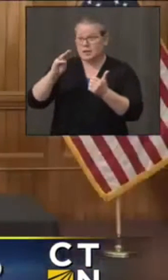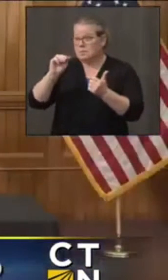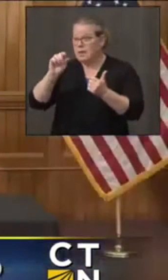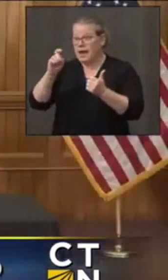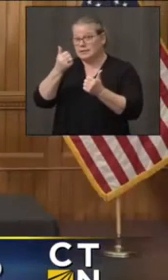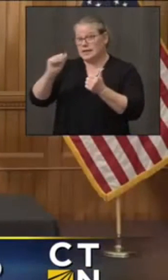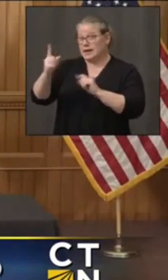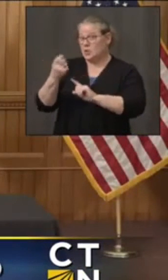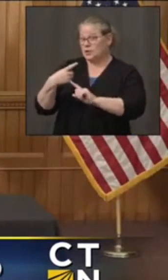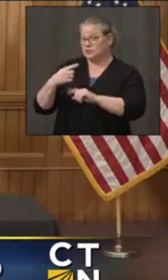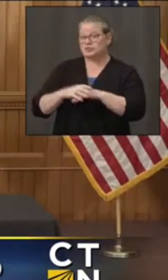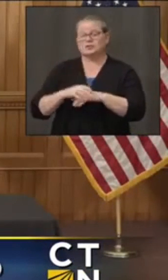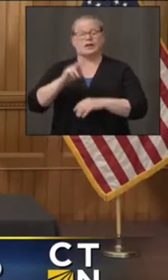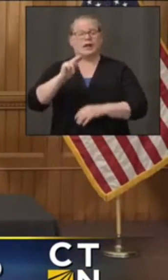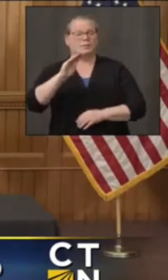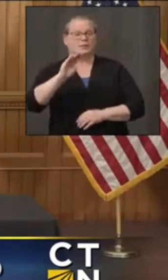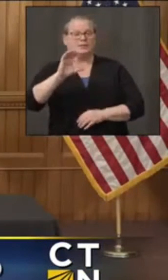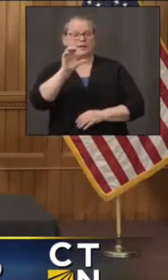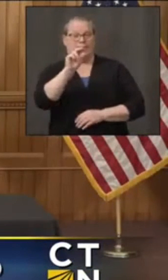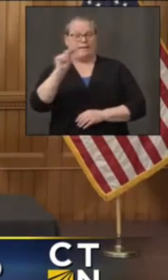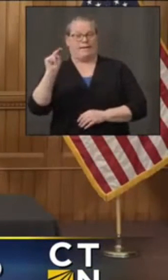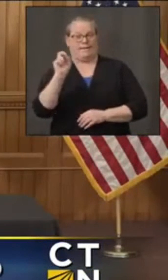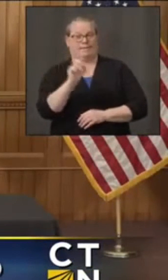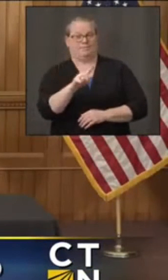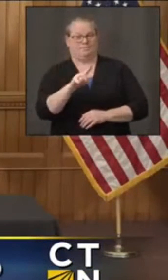NBC, Connecticut.